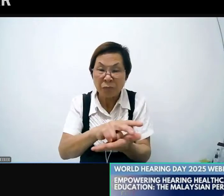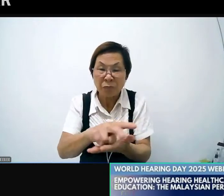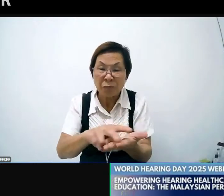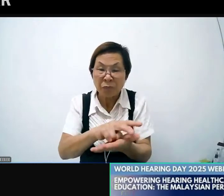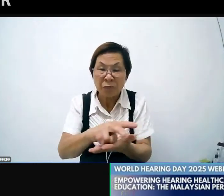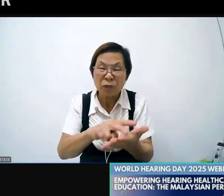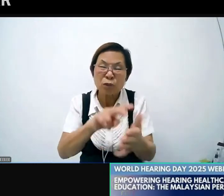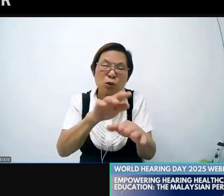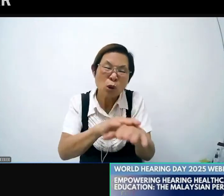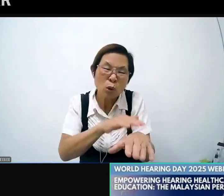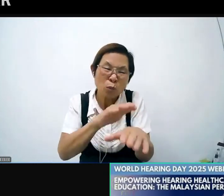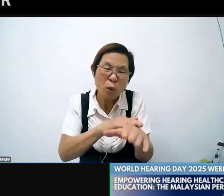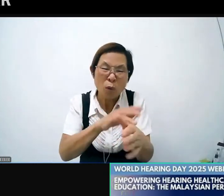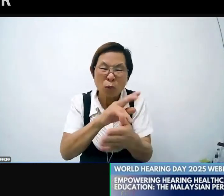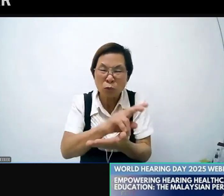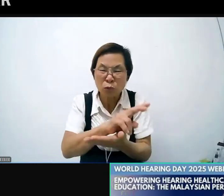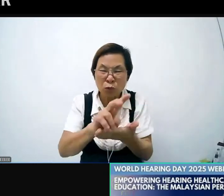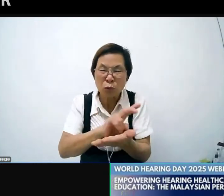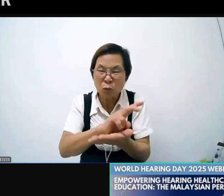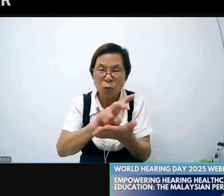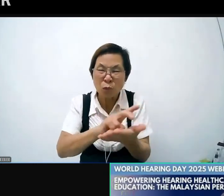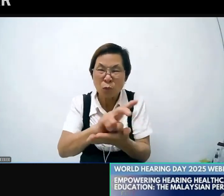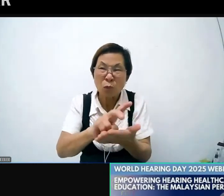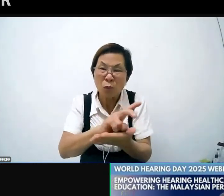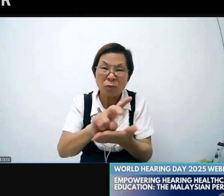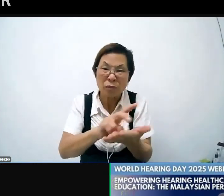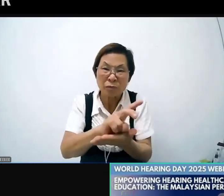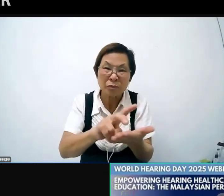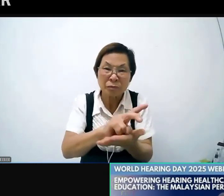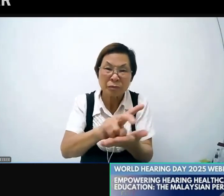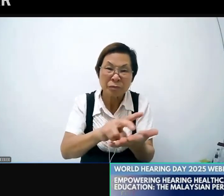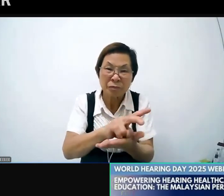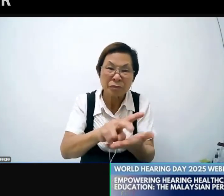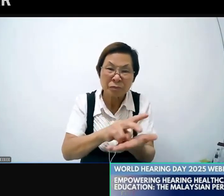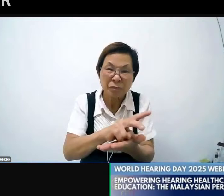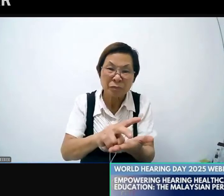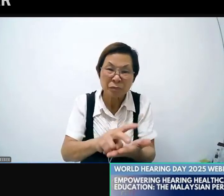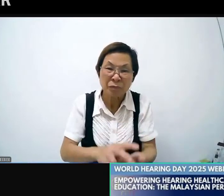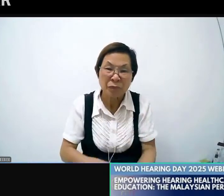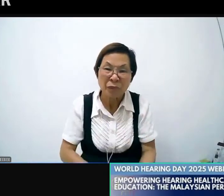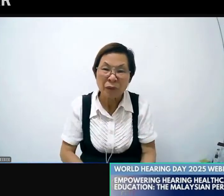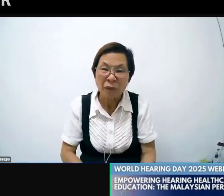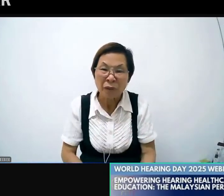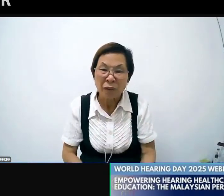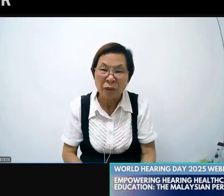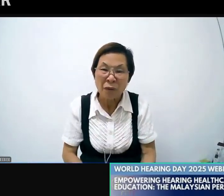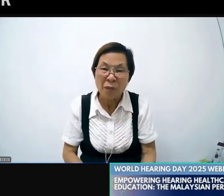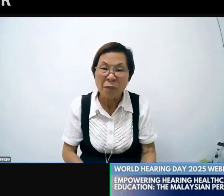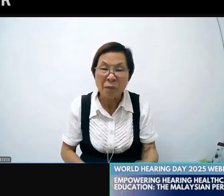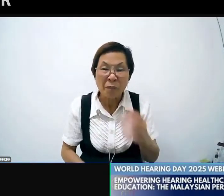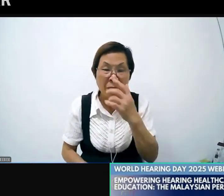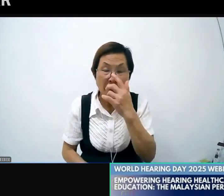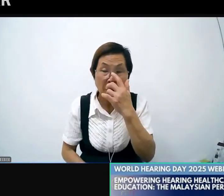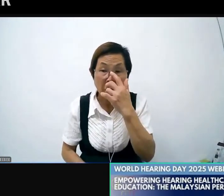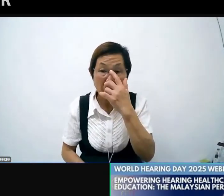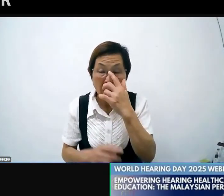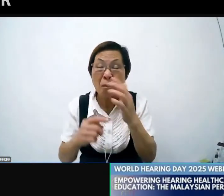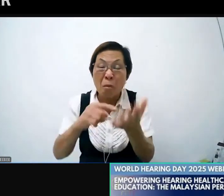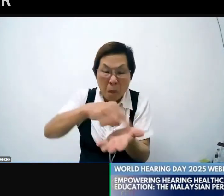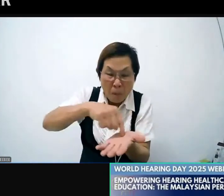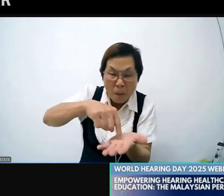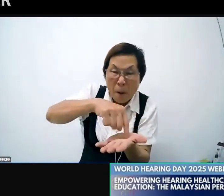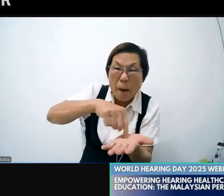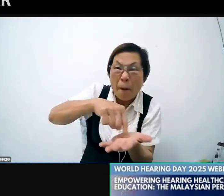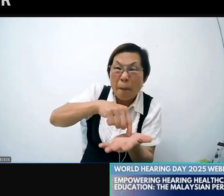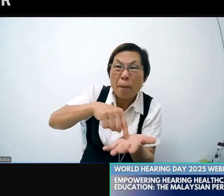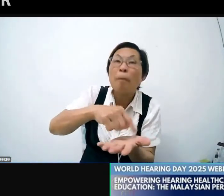slow. The loading time is too slow, and it it includes a lot of buffering. Okay. Maybe because